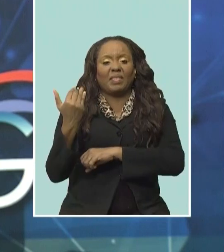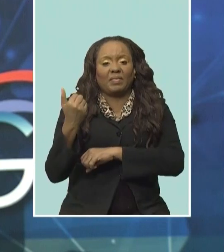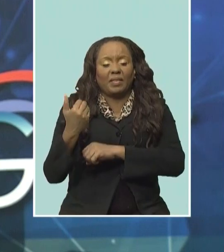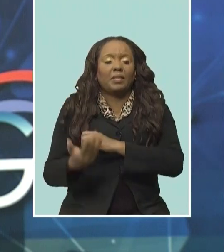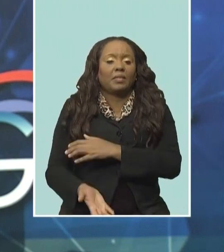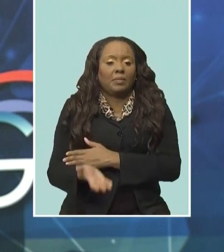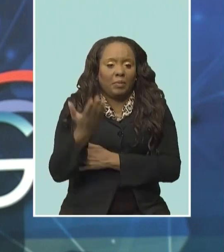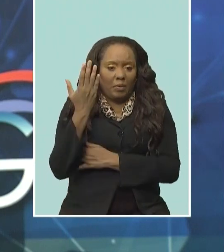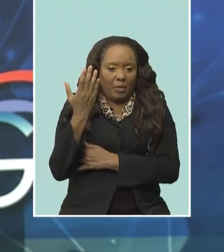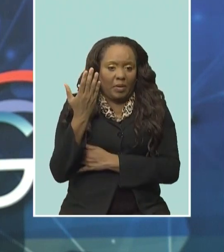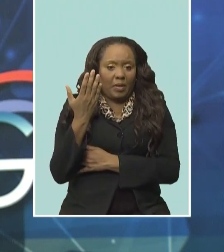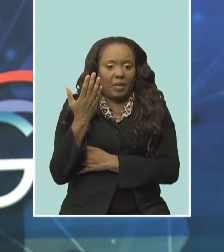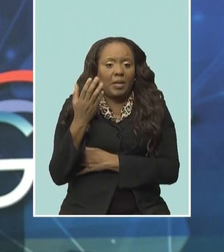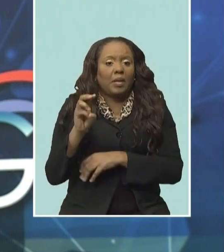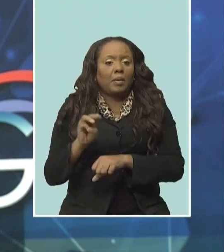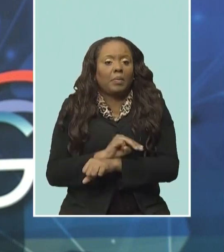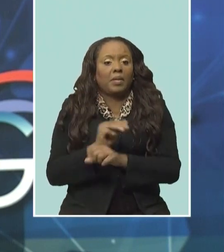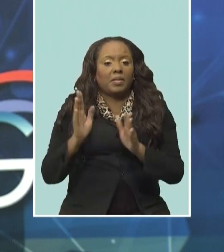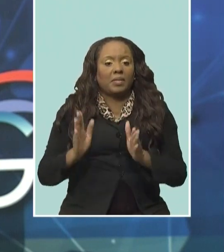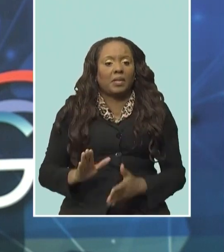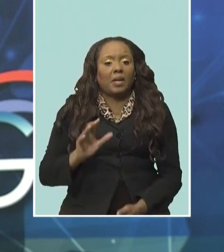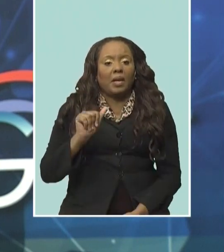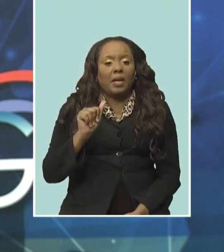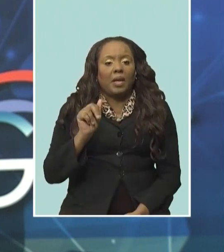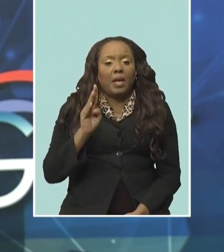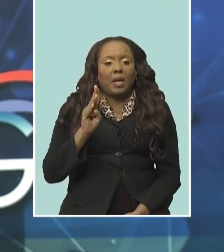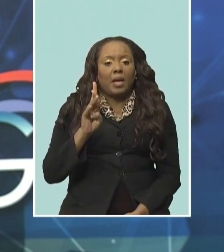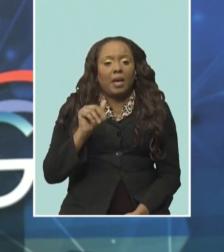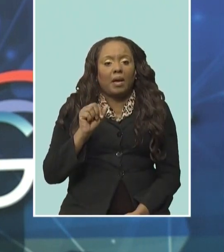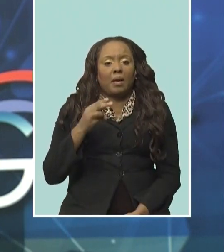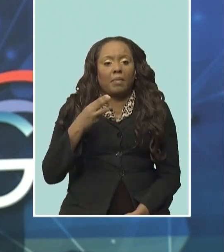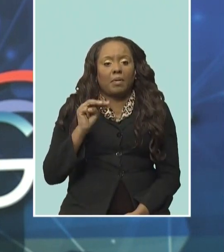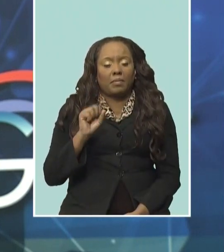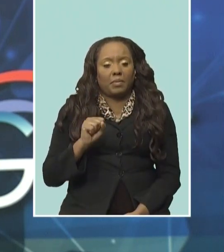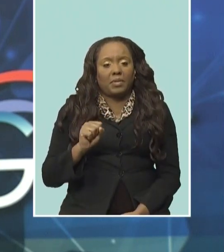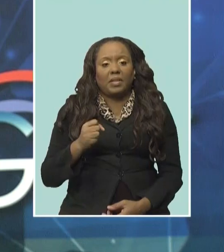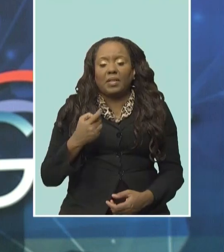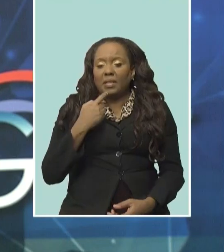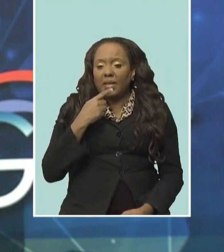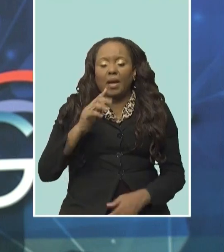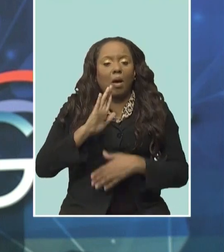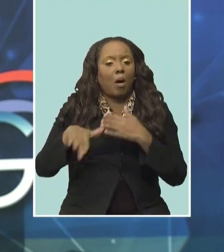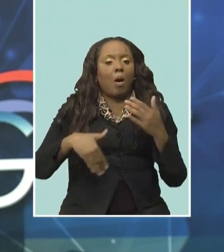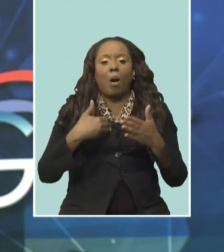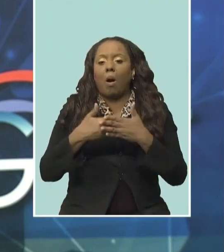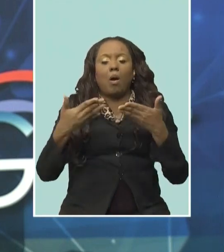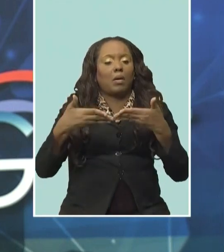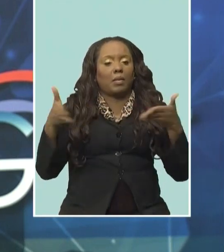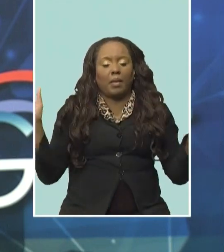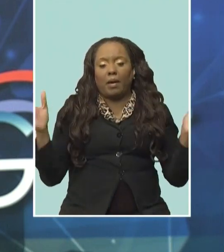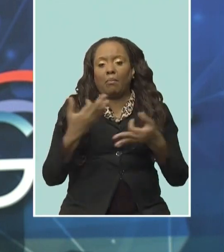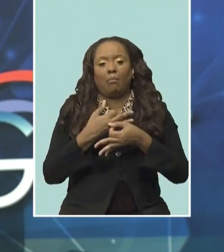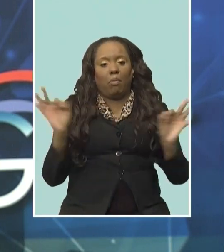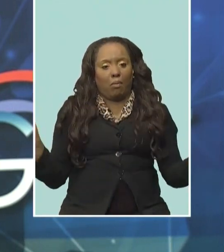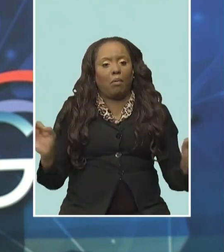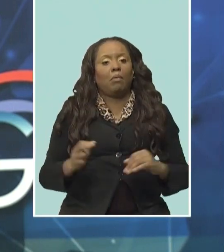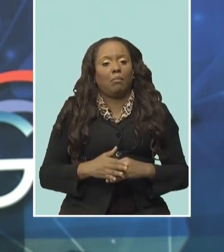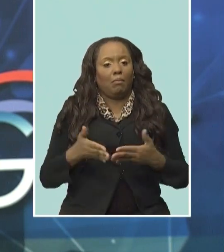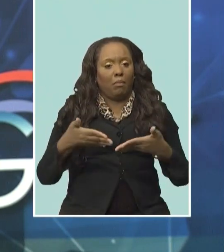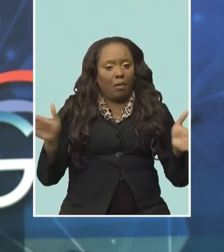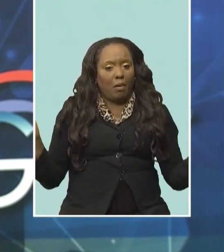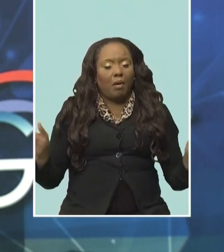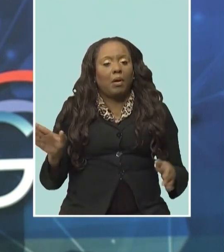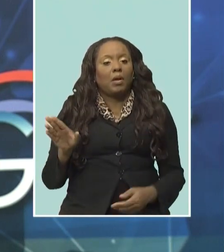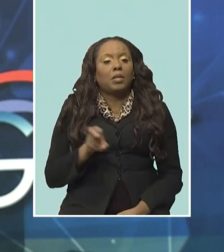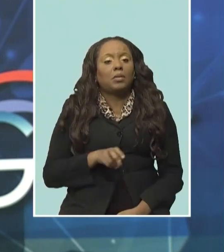Home Affairs and Information Wilfred Abrams issued the all clear. Bus service by the Barbados Transport Board resumed at